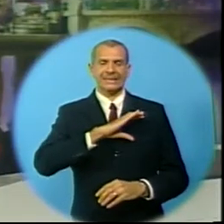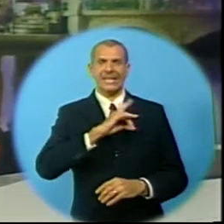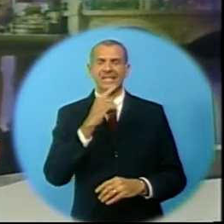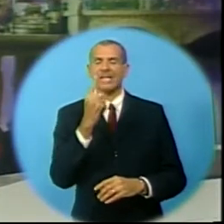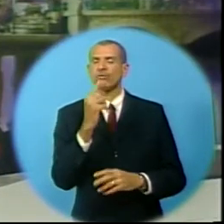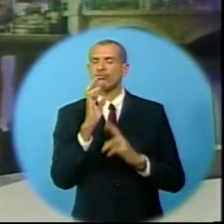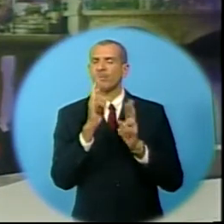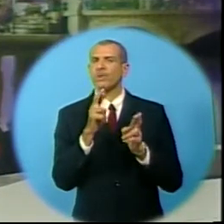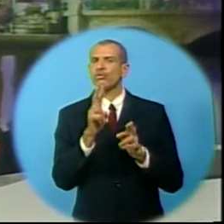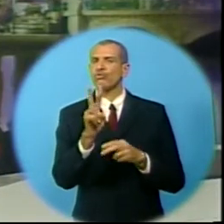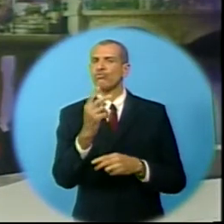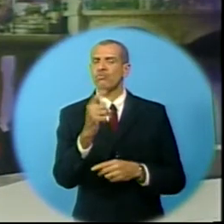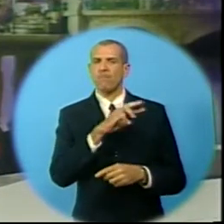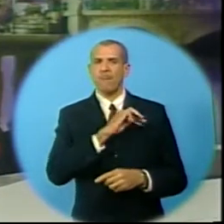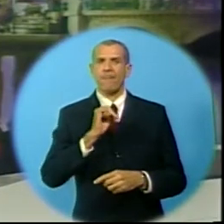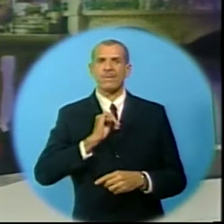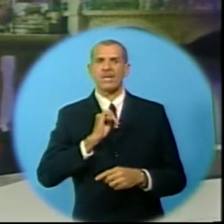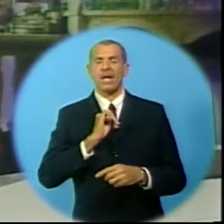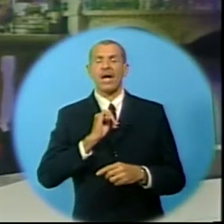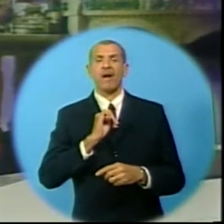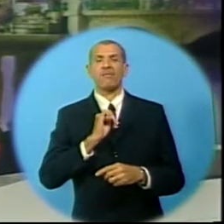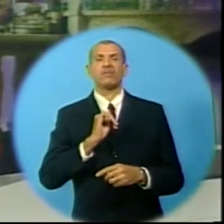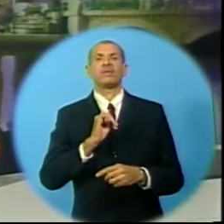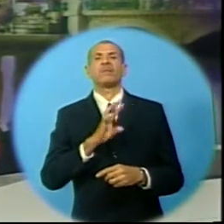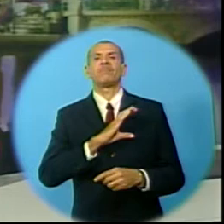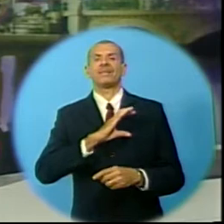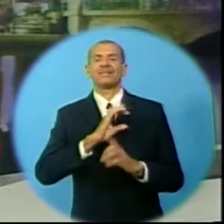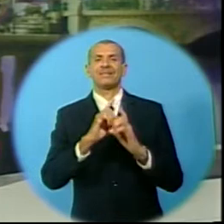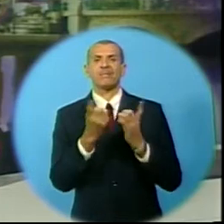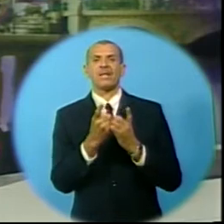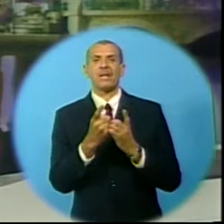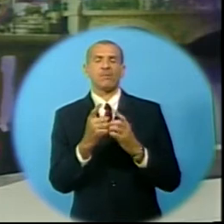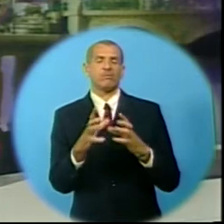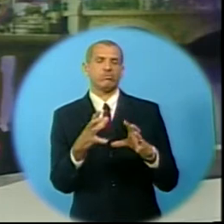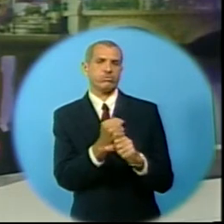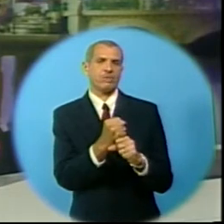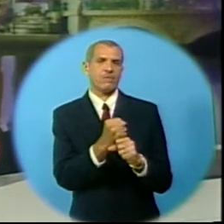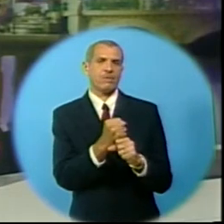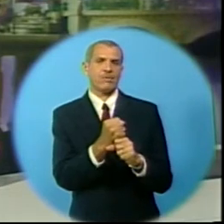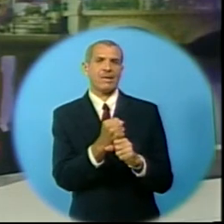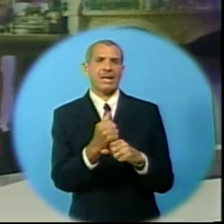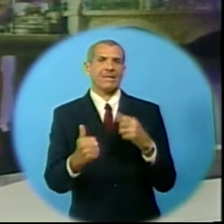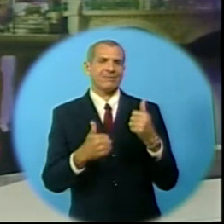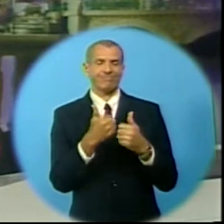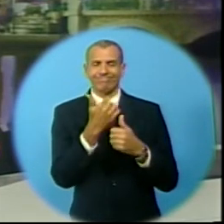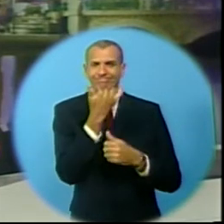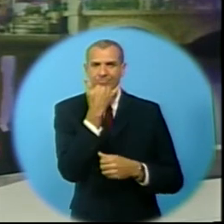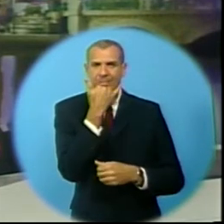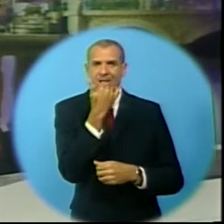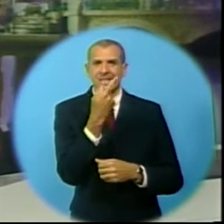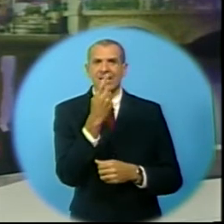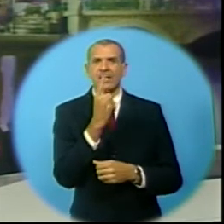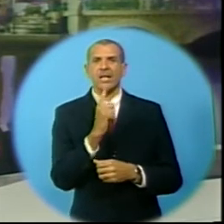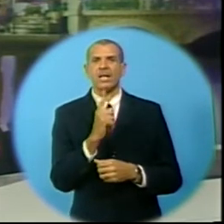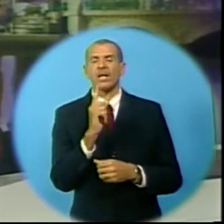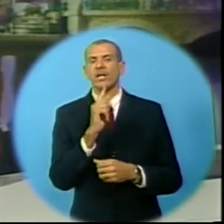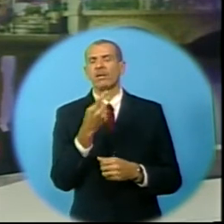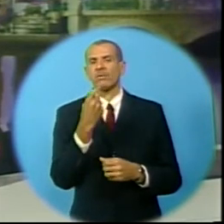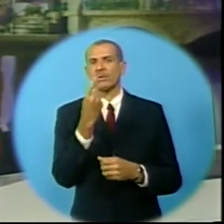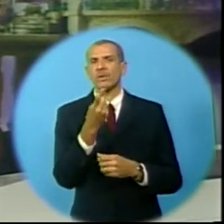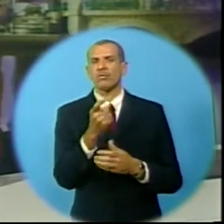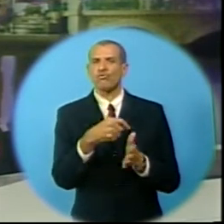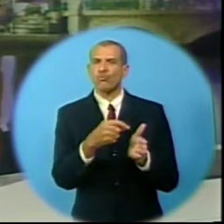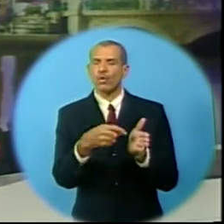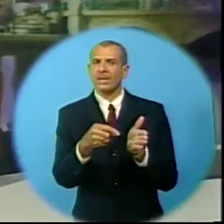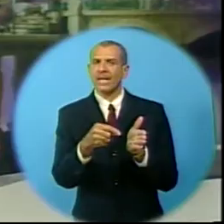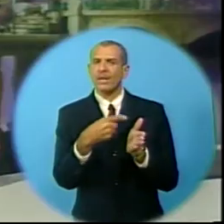that 2 members of the organization were busted on Monday for criminal activities. The association says members woke to the news alleging that a colleague